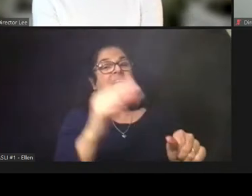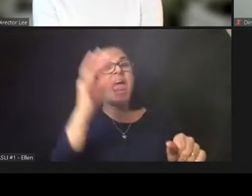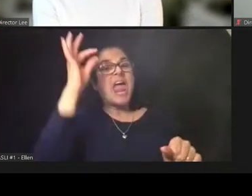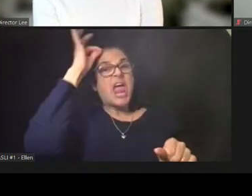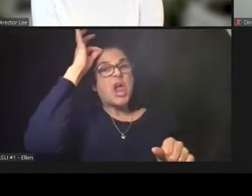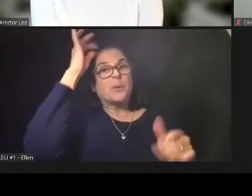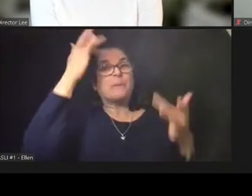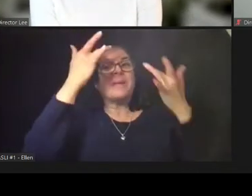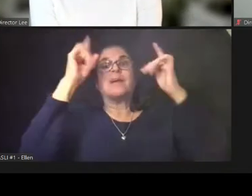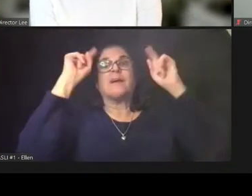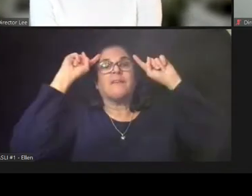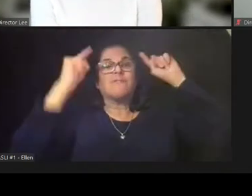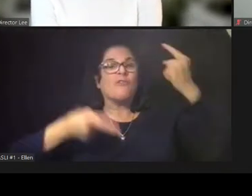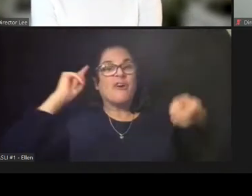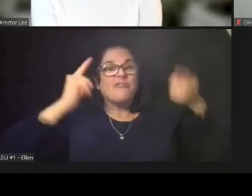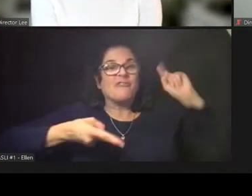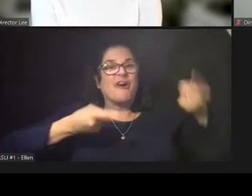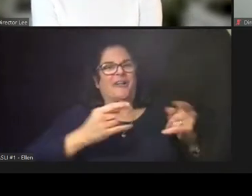like mine.